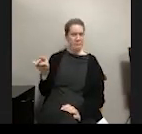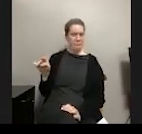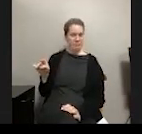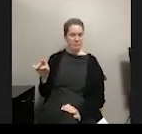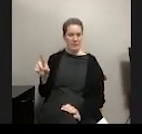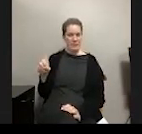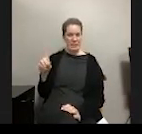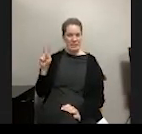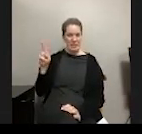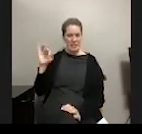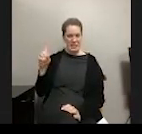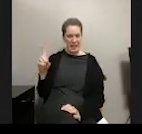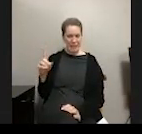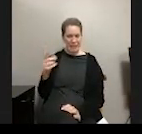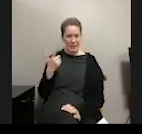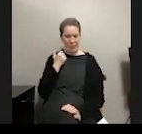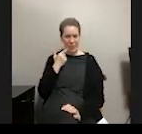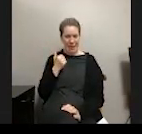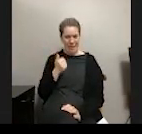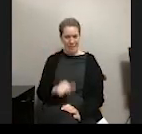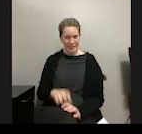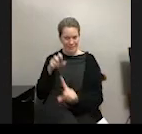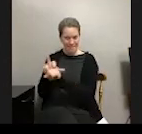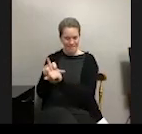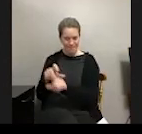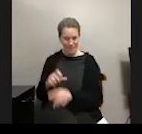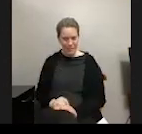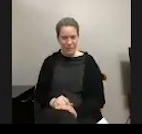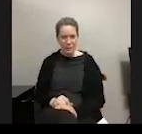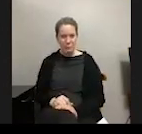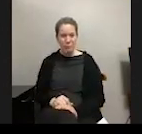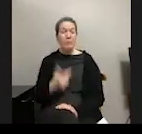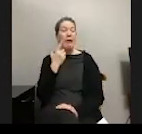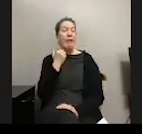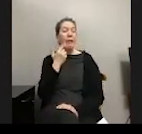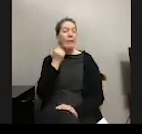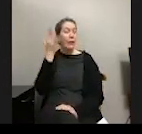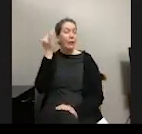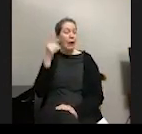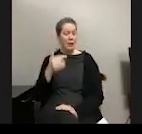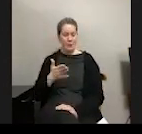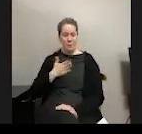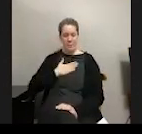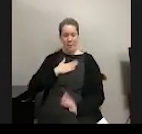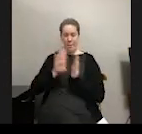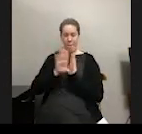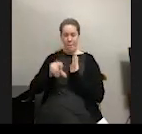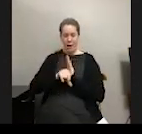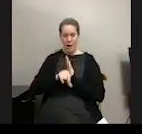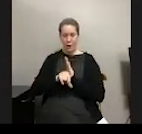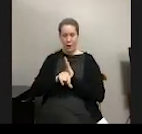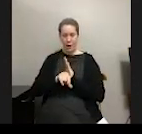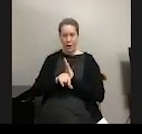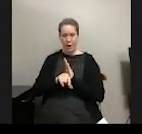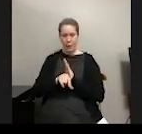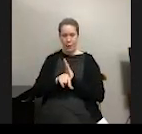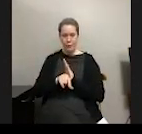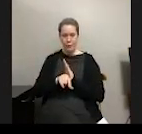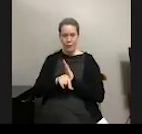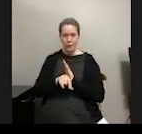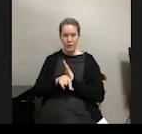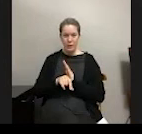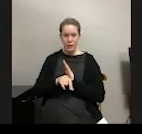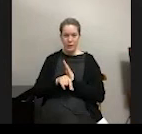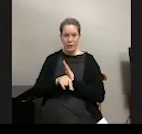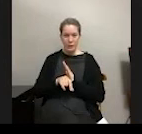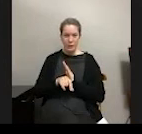day. No, I'm laughing because I've my background is also with conservation work for artwork. So